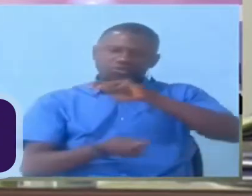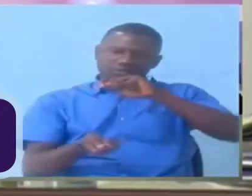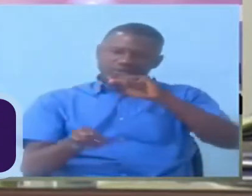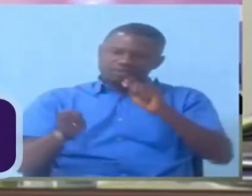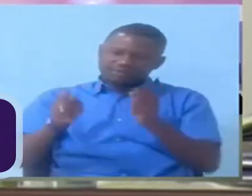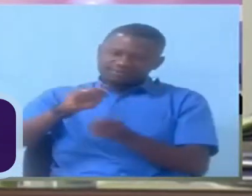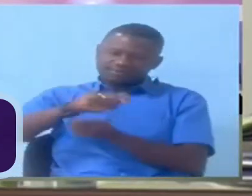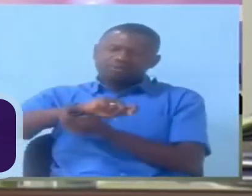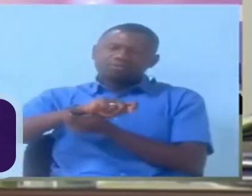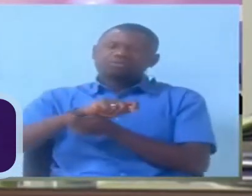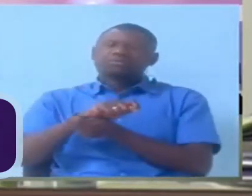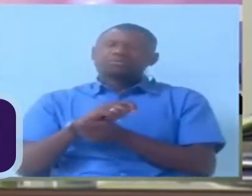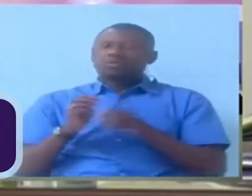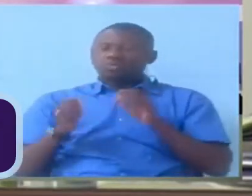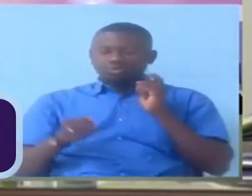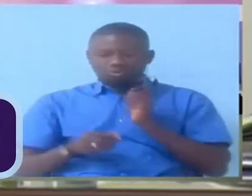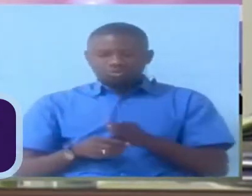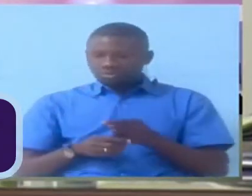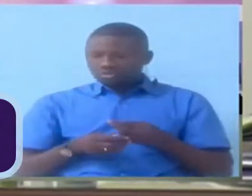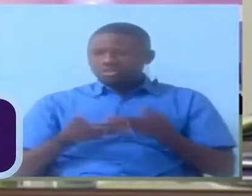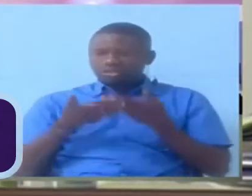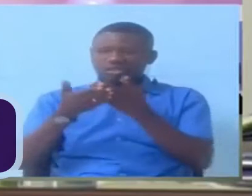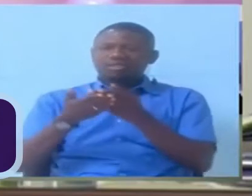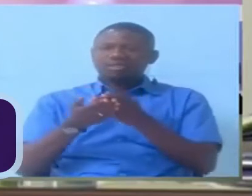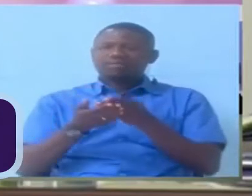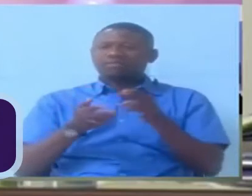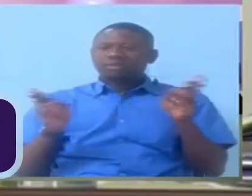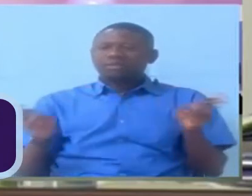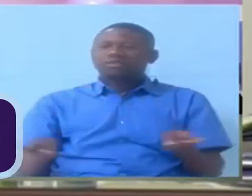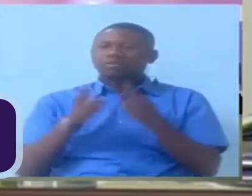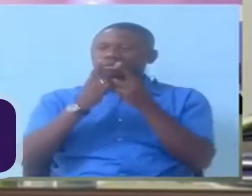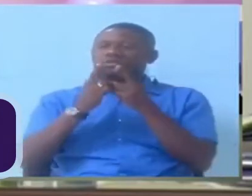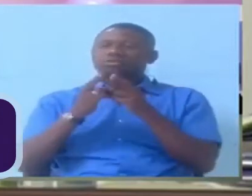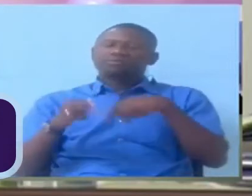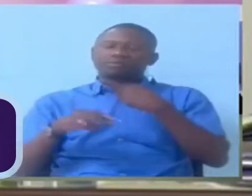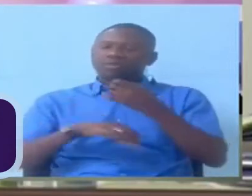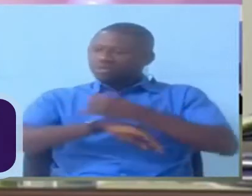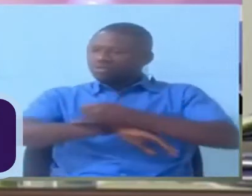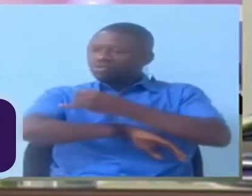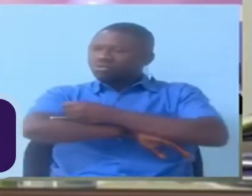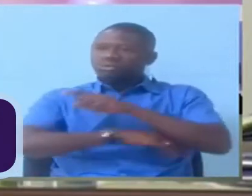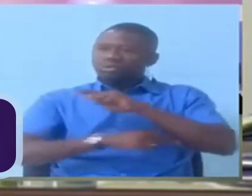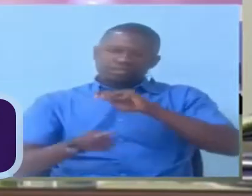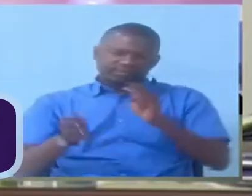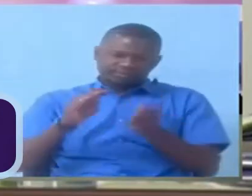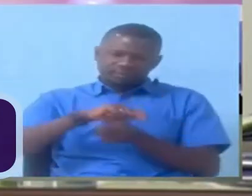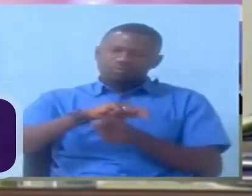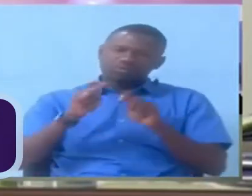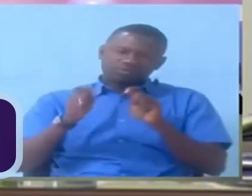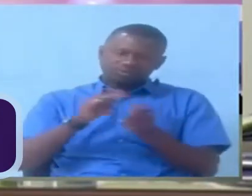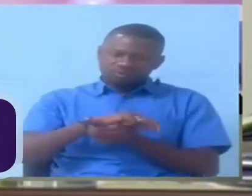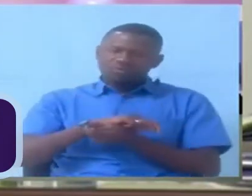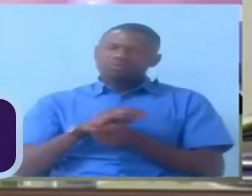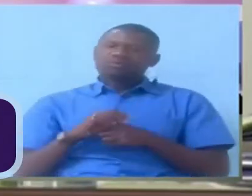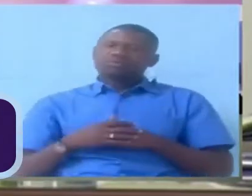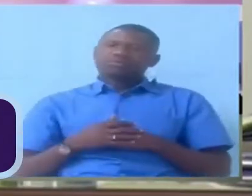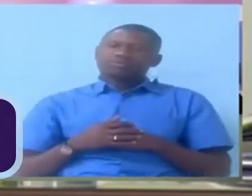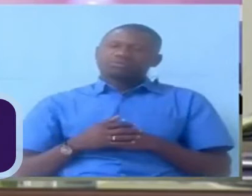looked inwards and took those who had the potential and made them